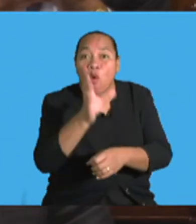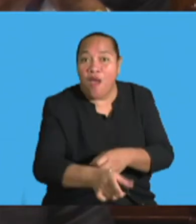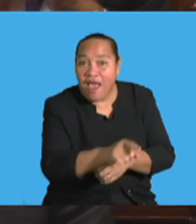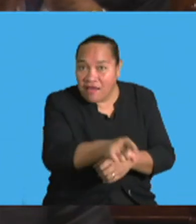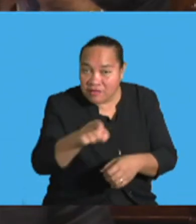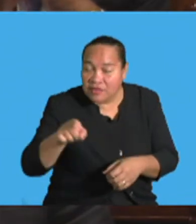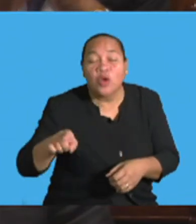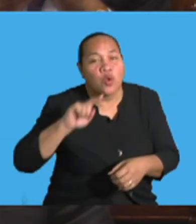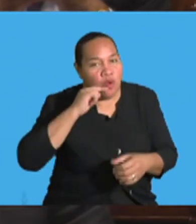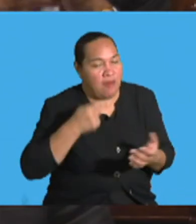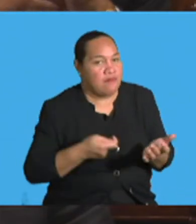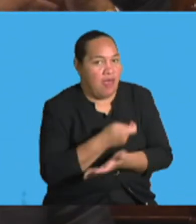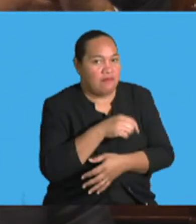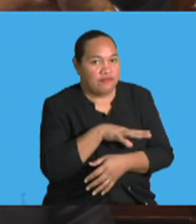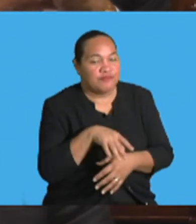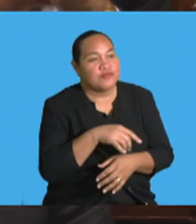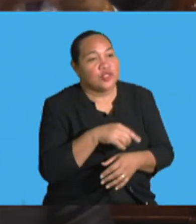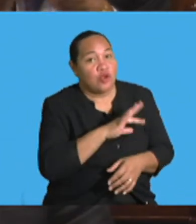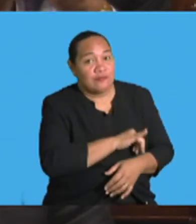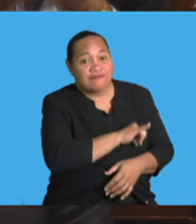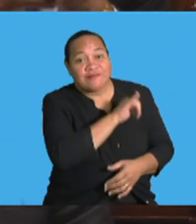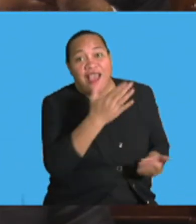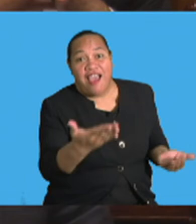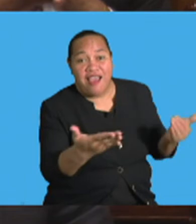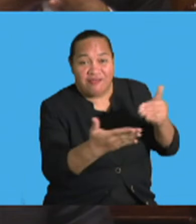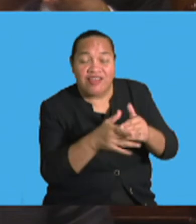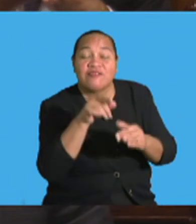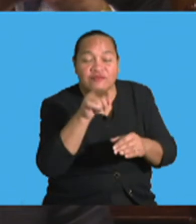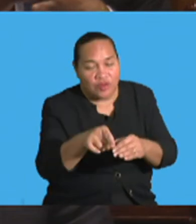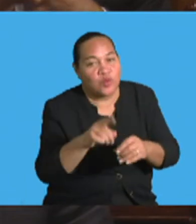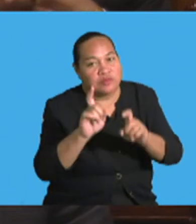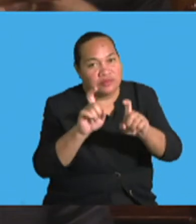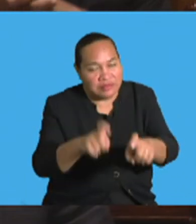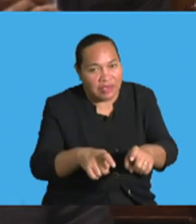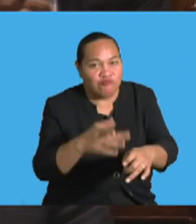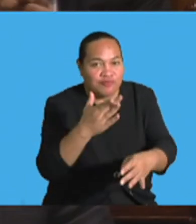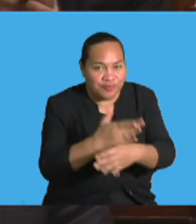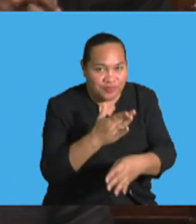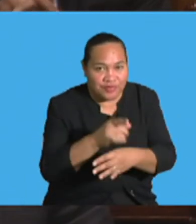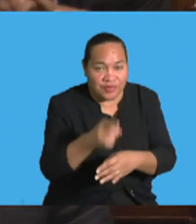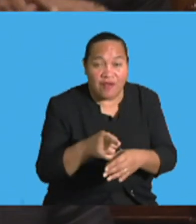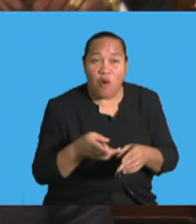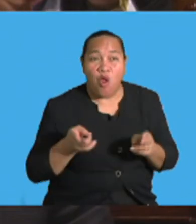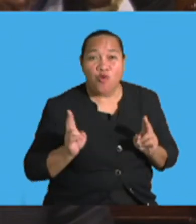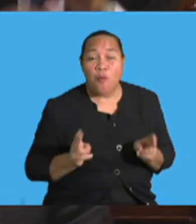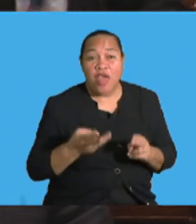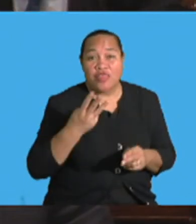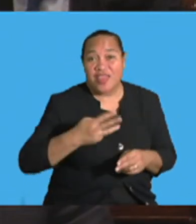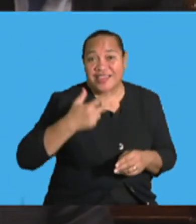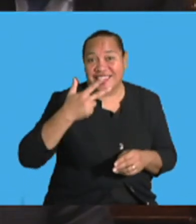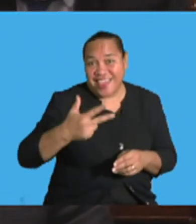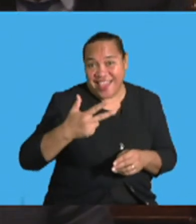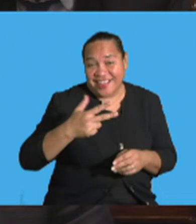over an agreed period of time once in Australia. Mr. Speaker, for a normal 38 hours